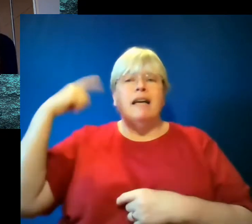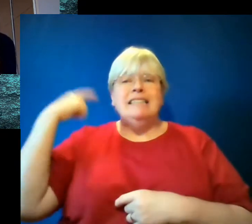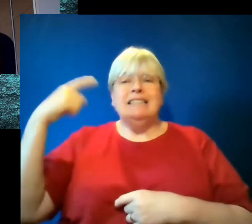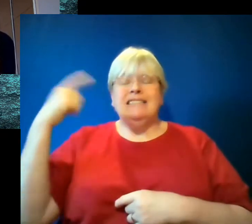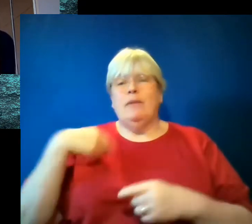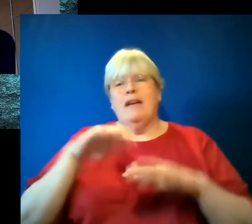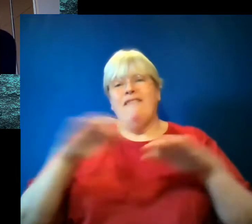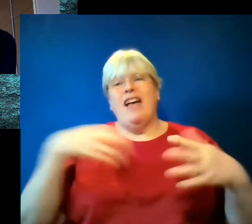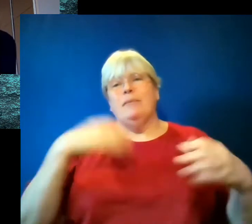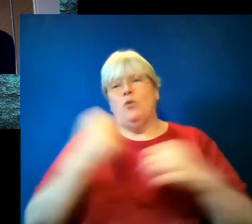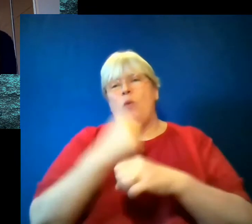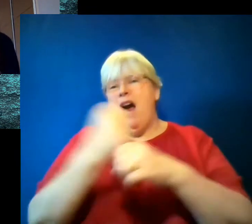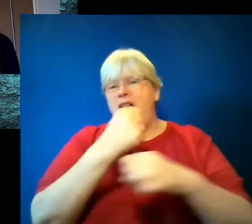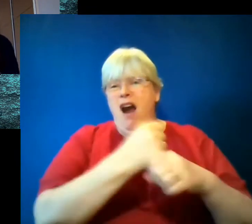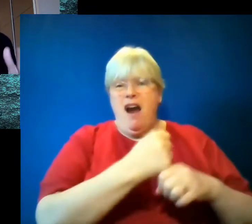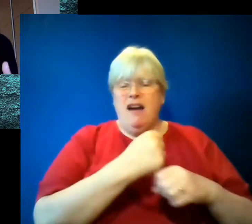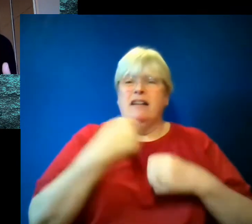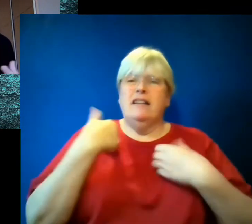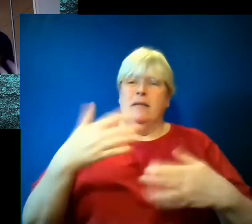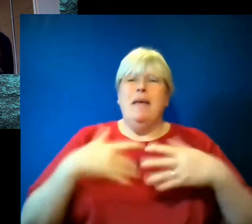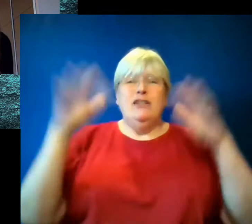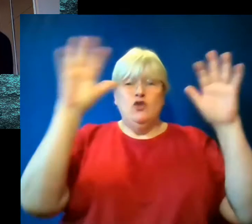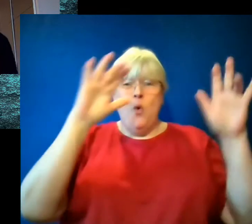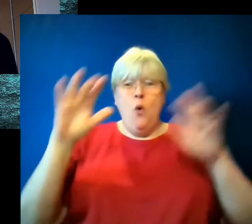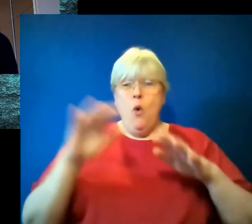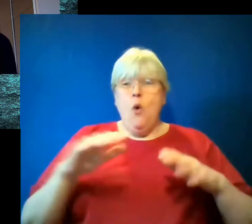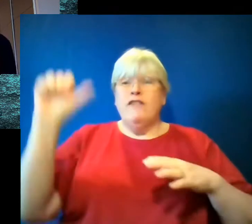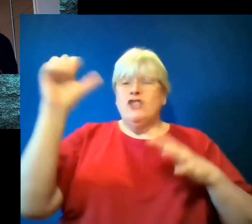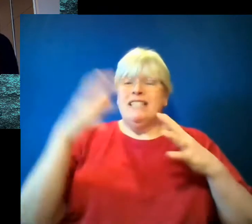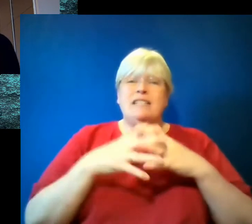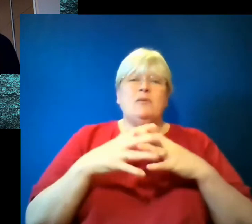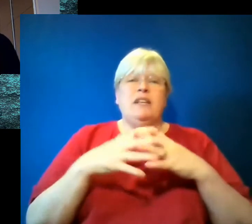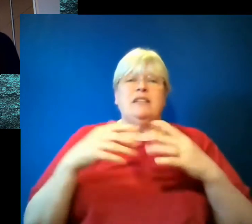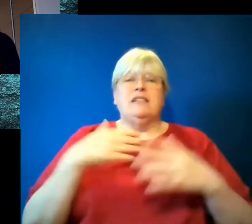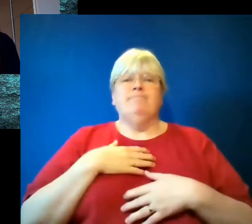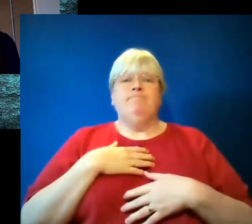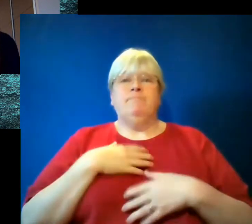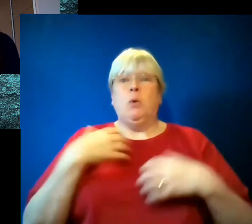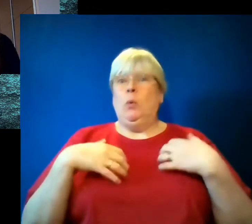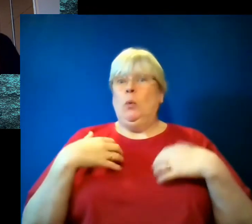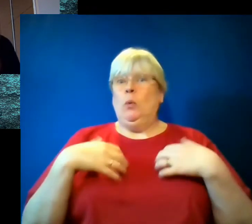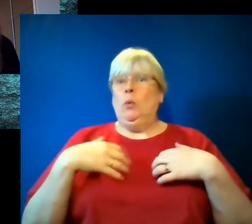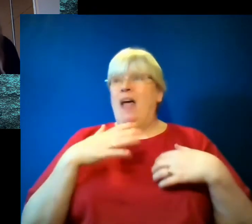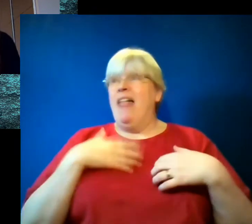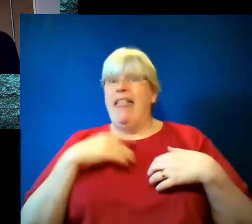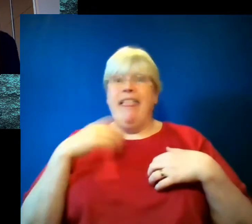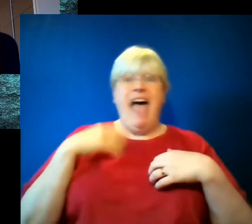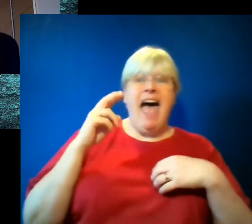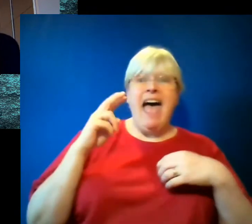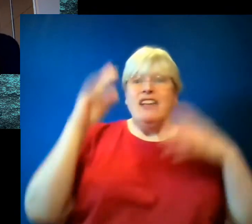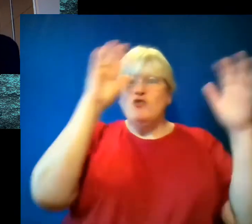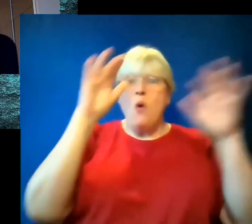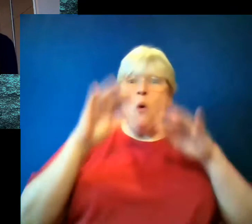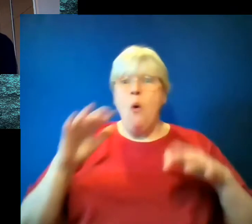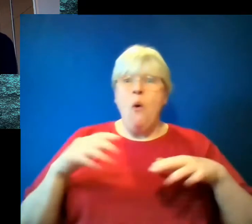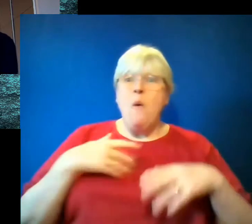have had snow for the last 6 weeks, and I started off like a southerner, just incredibly excited and building 8 snowmen a day, and I